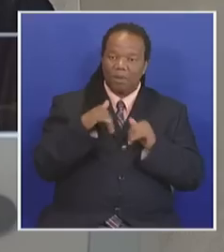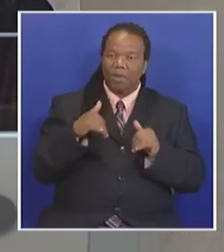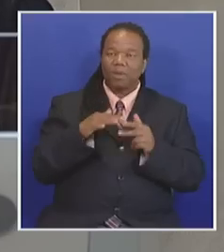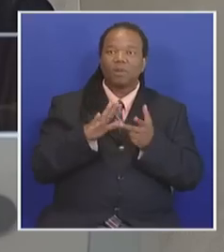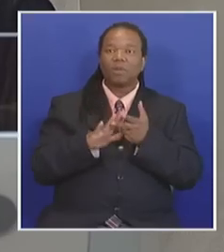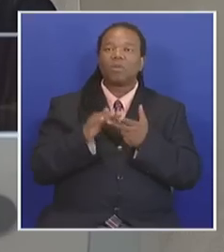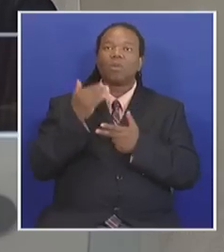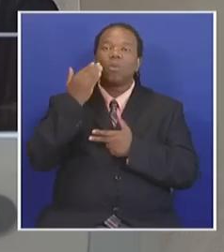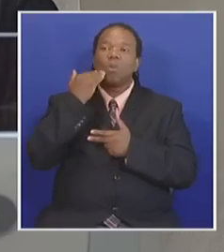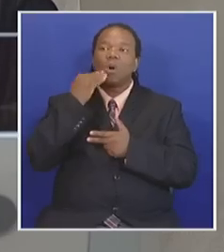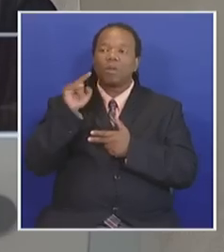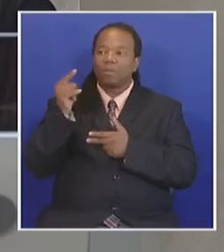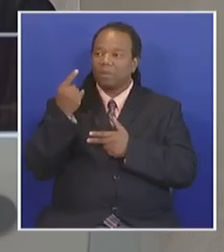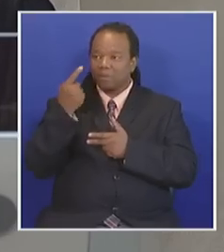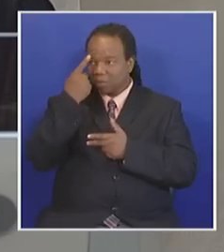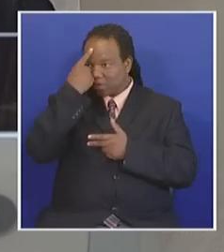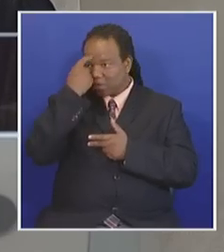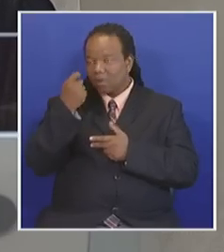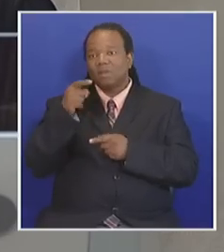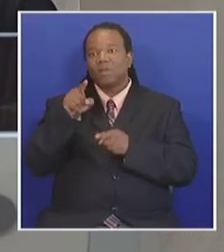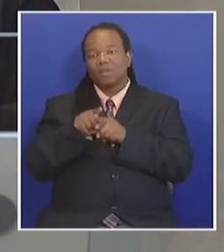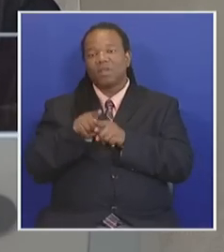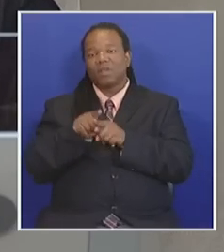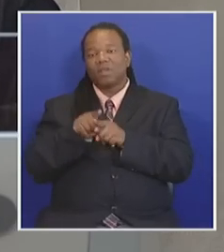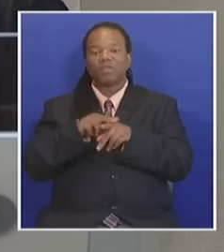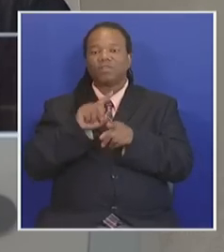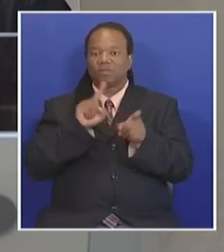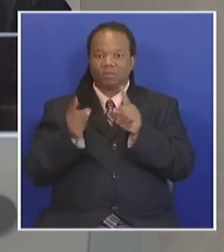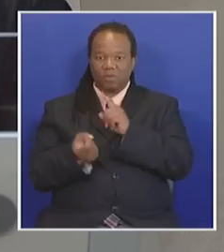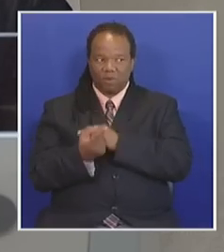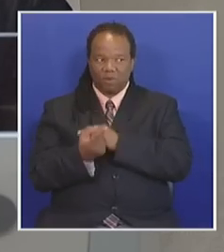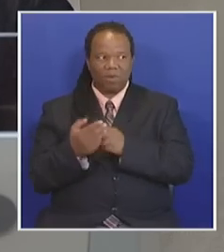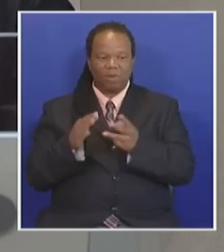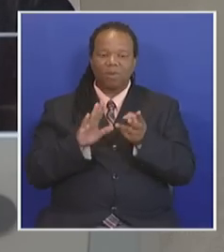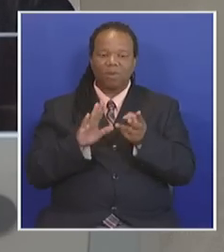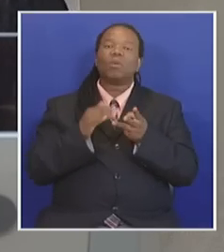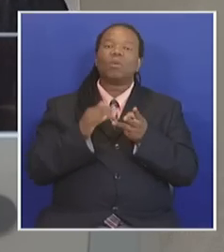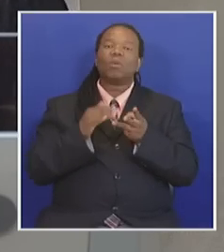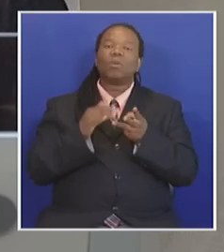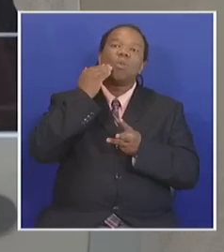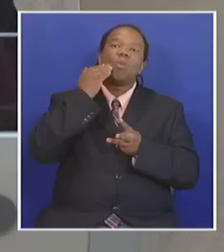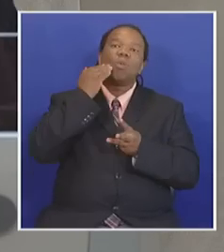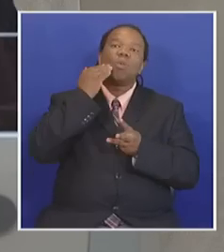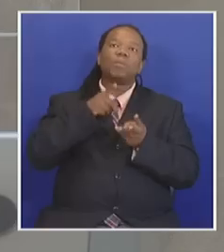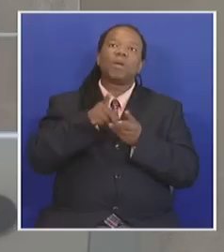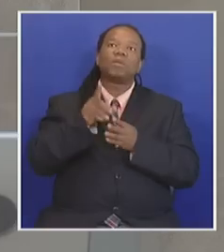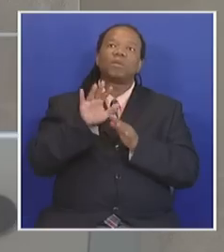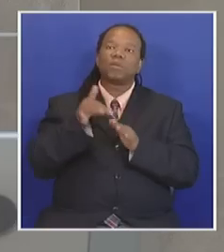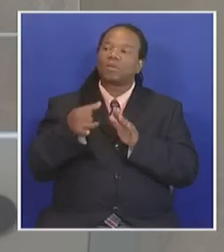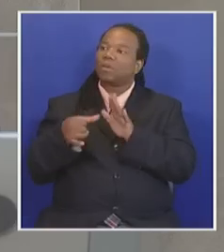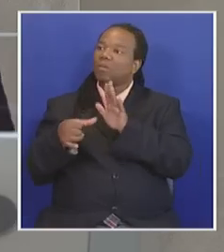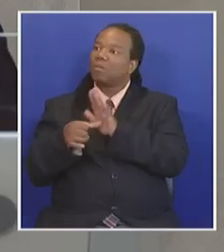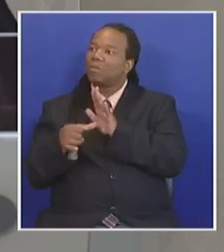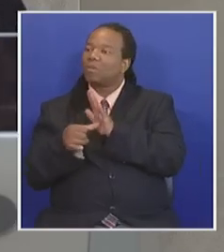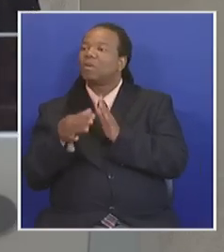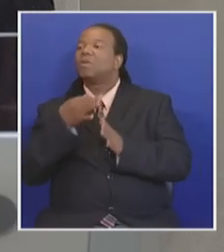arrogantly believing that reverse racism actually exists. White privilege is having the prevalence and importance of the English